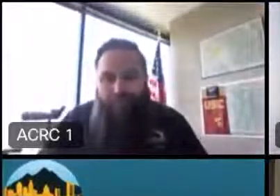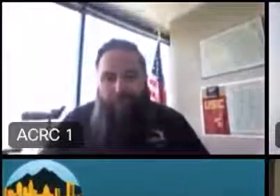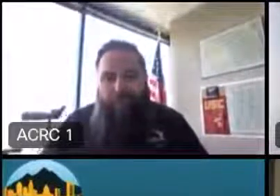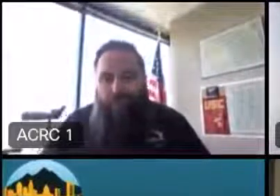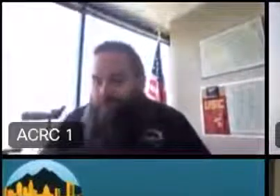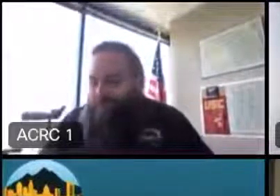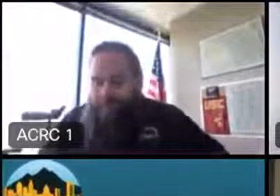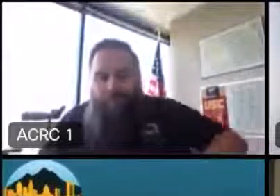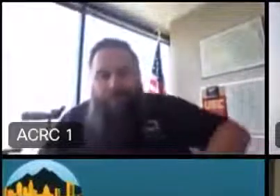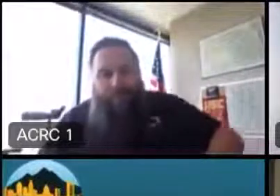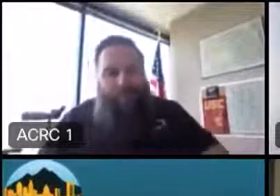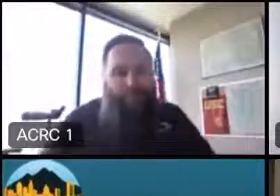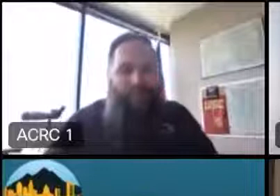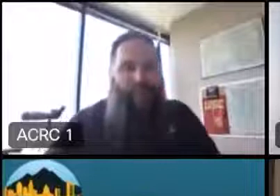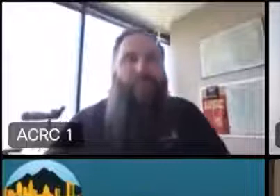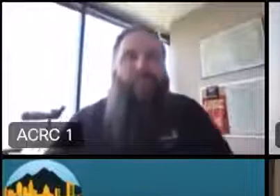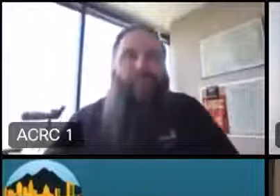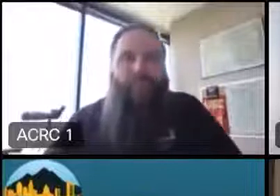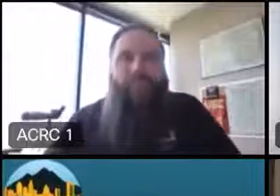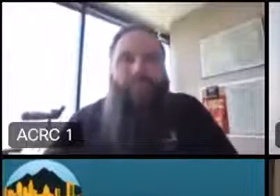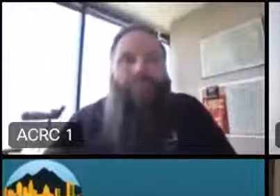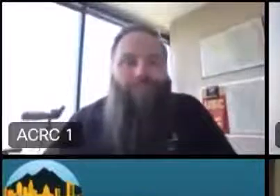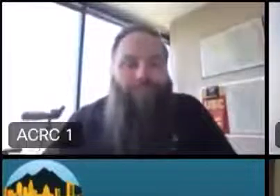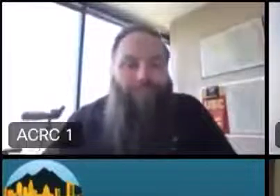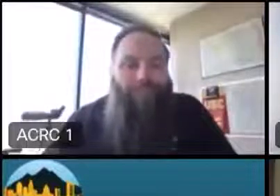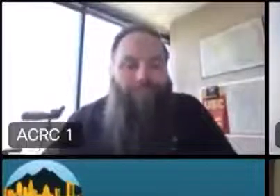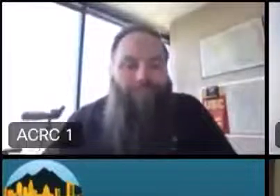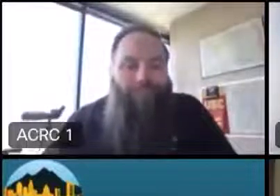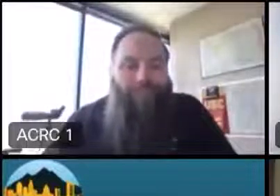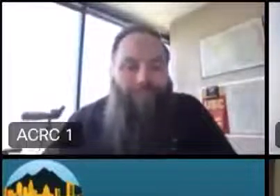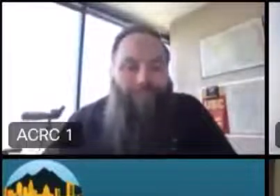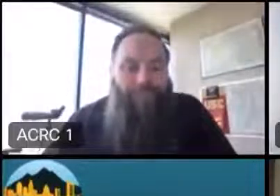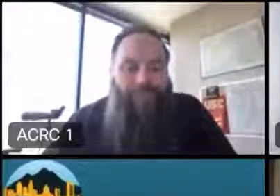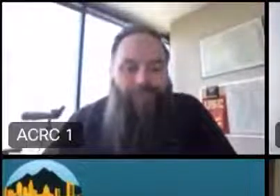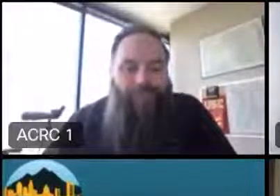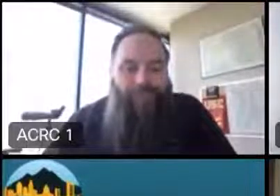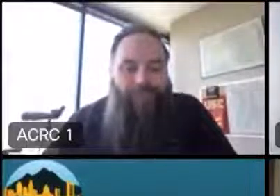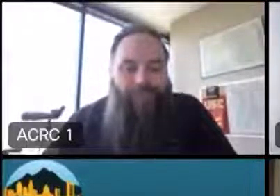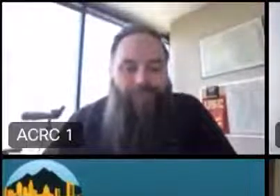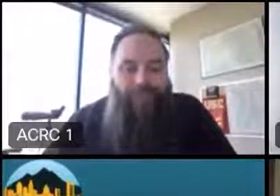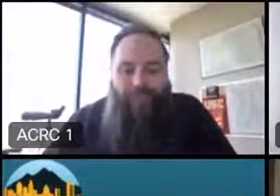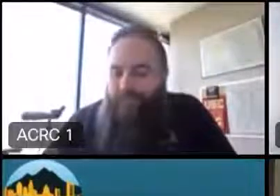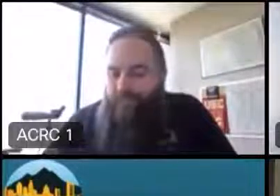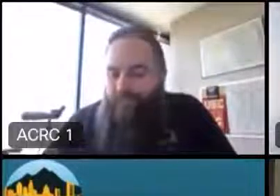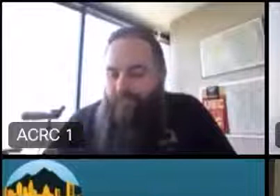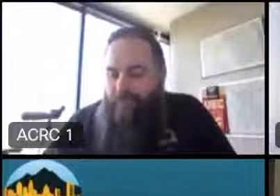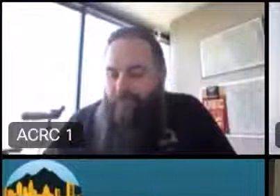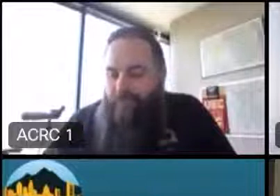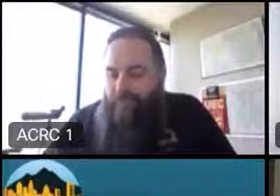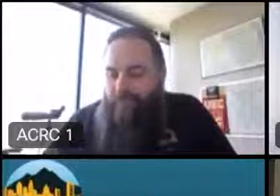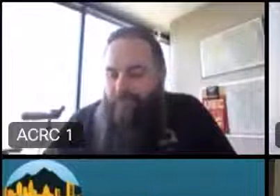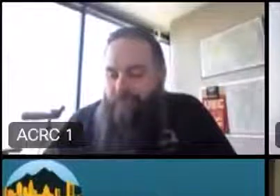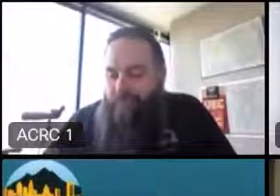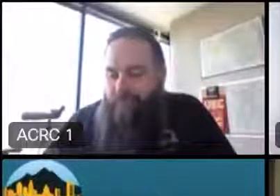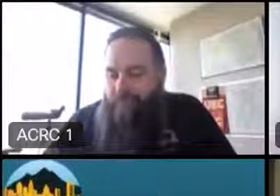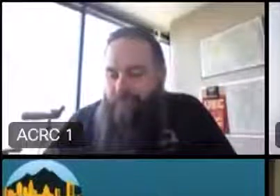making videos to promote the work of the DSPs. The second project that we're going to be working on is going to